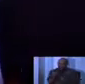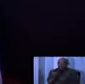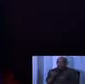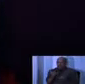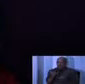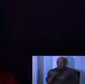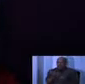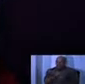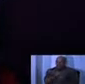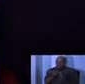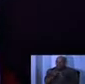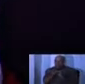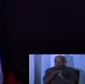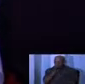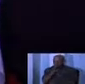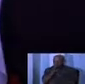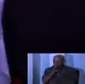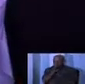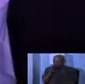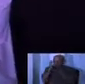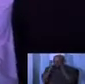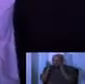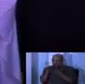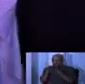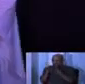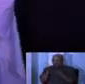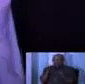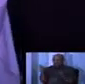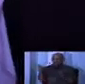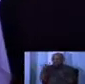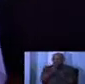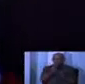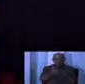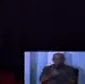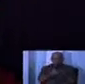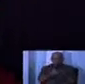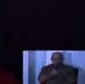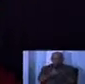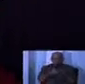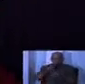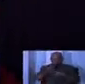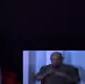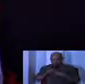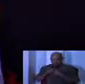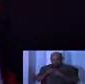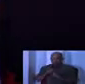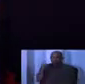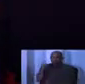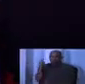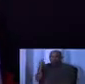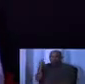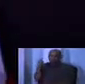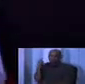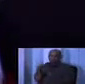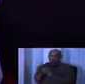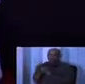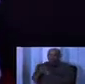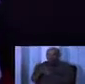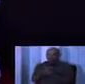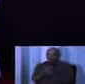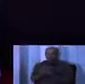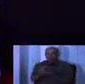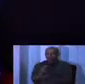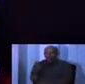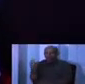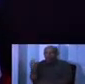may the words that come from my mouth and the meditations on each and every one of our hearts, may they be ever acceptable to you. In the name of the Holy